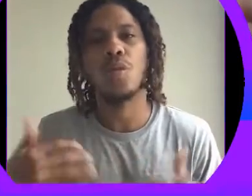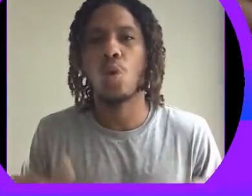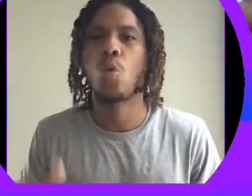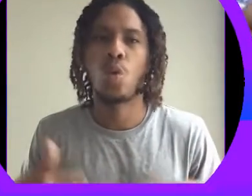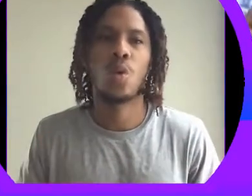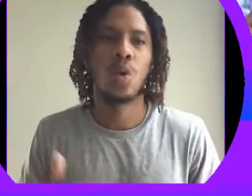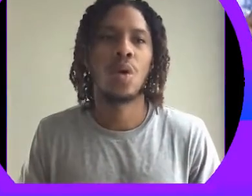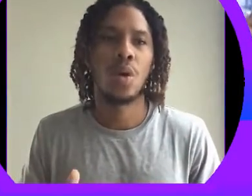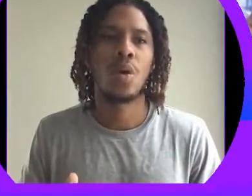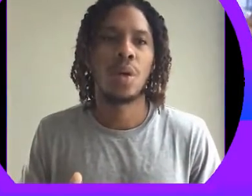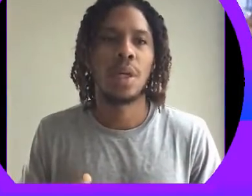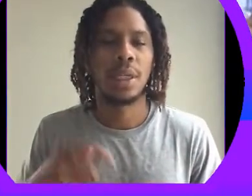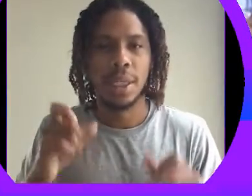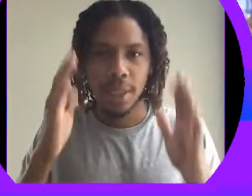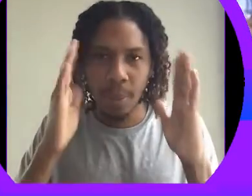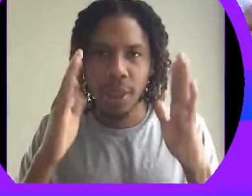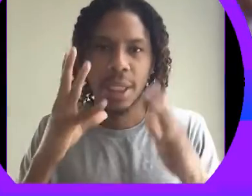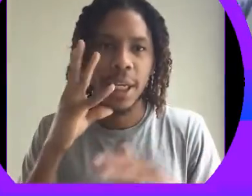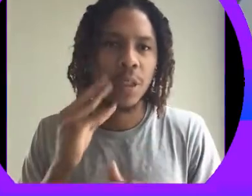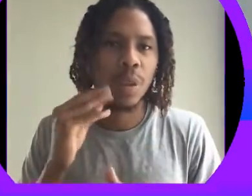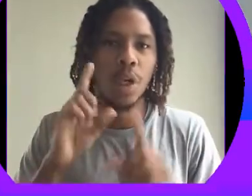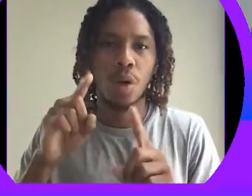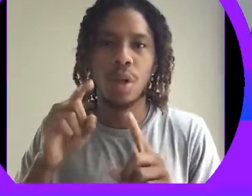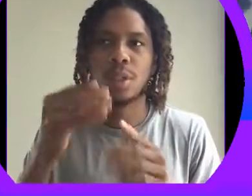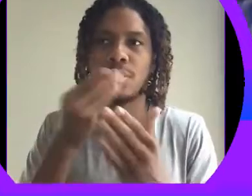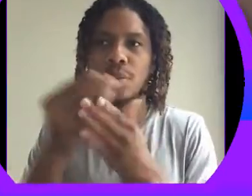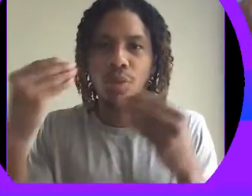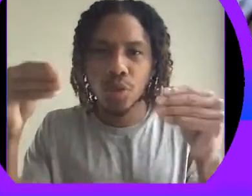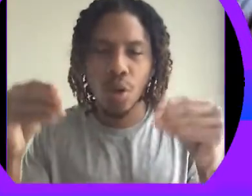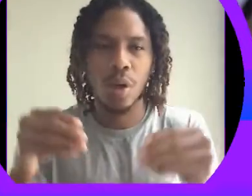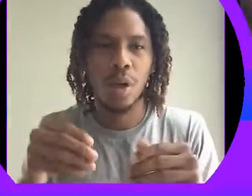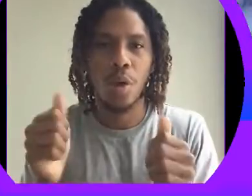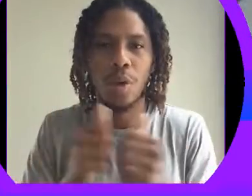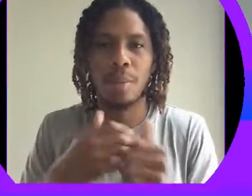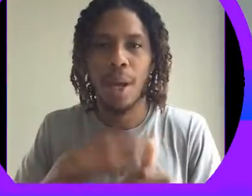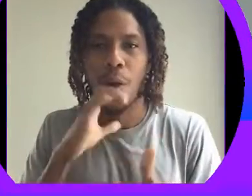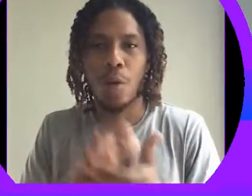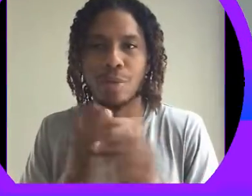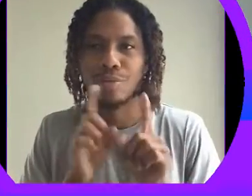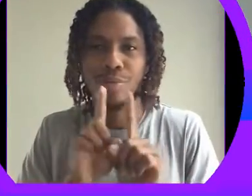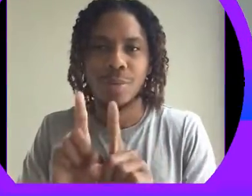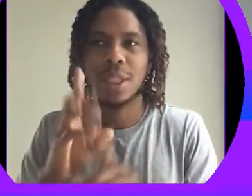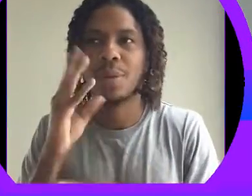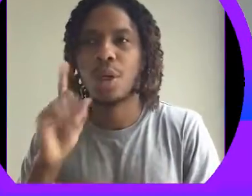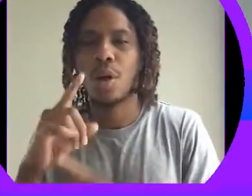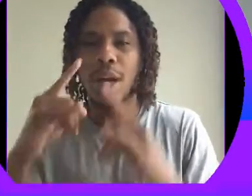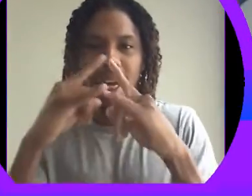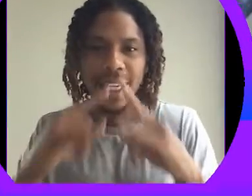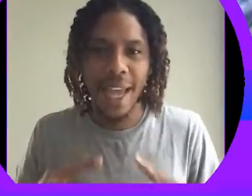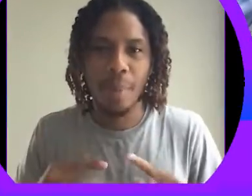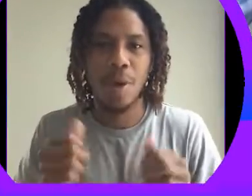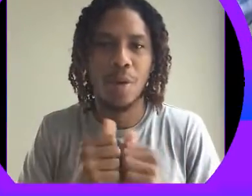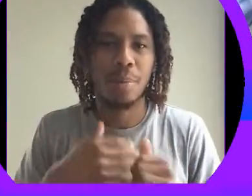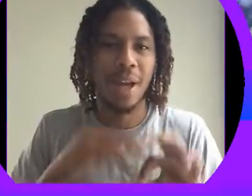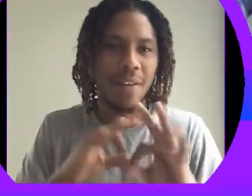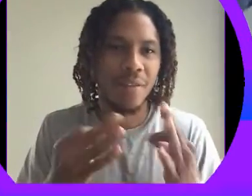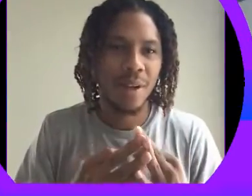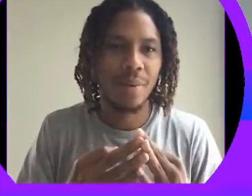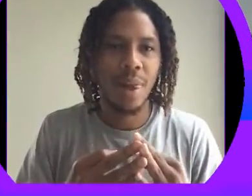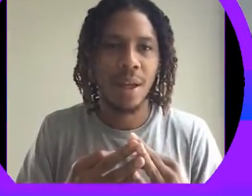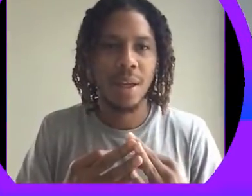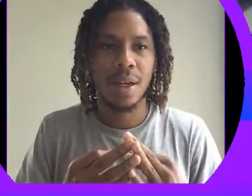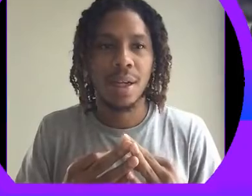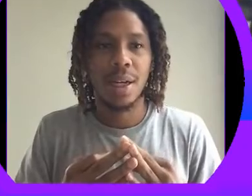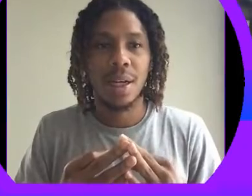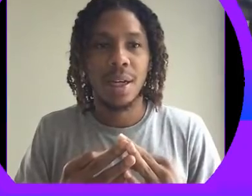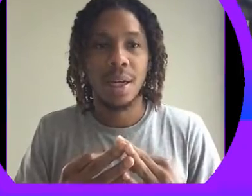It really allows me to pay attention and experience going to the market, with my wife, experience going camping with my family.